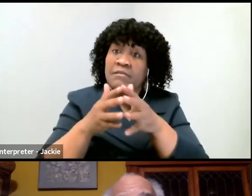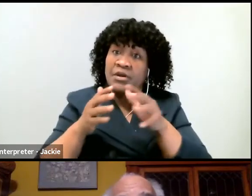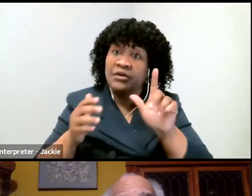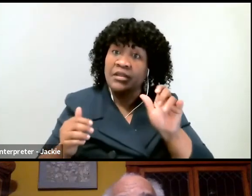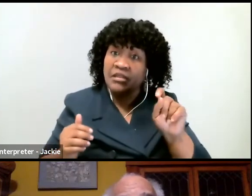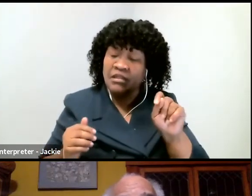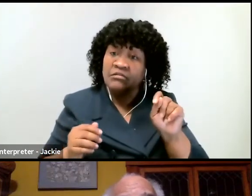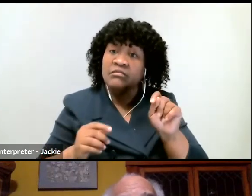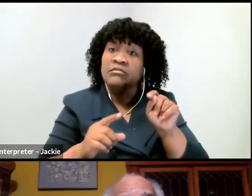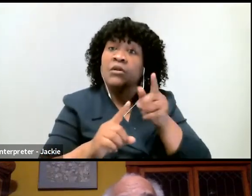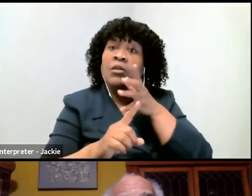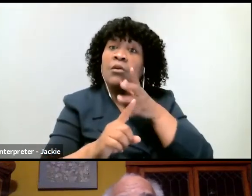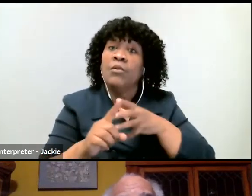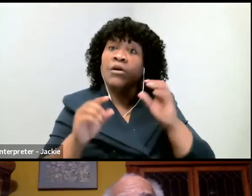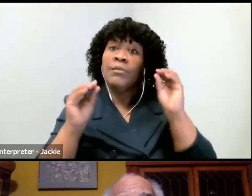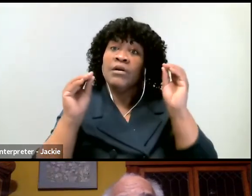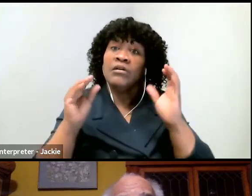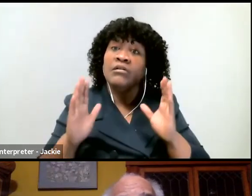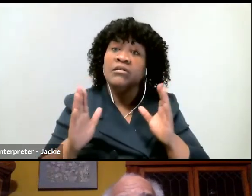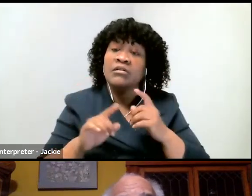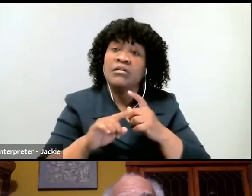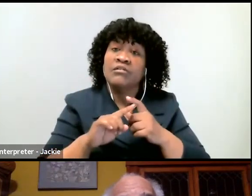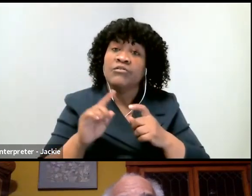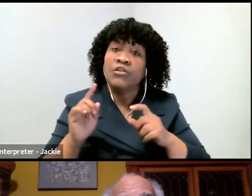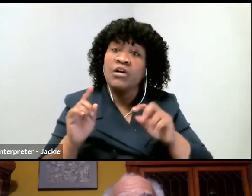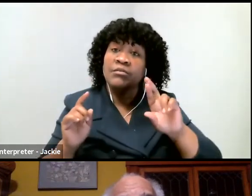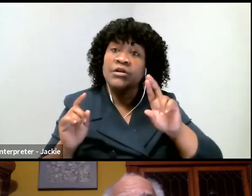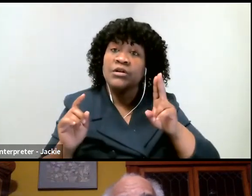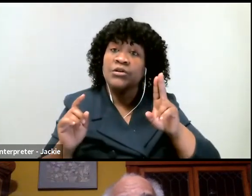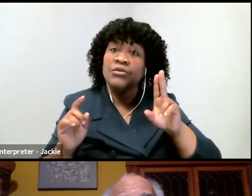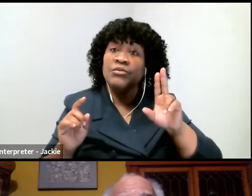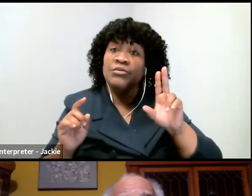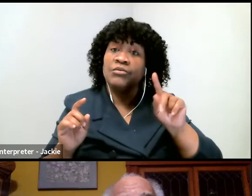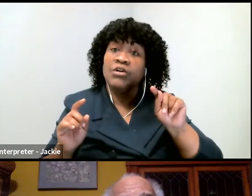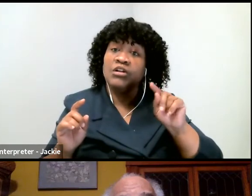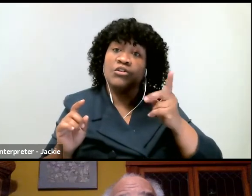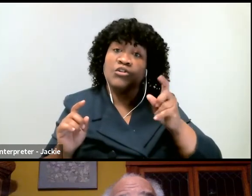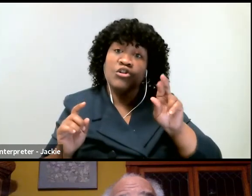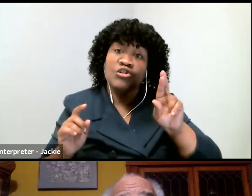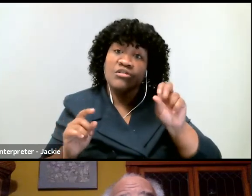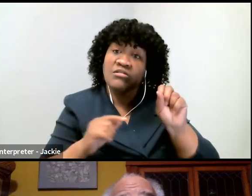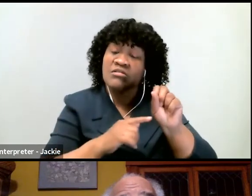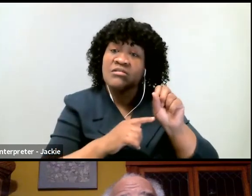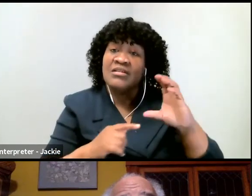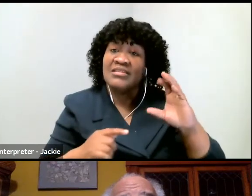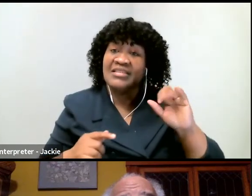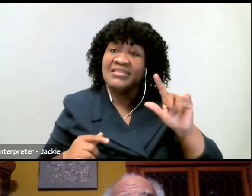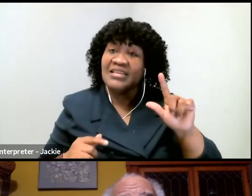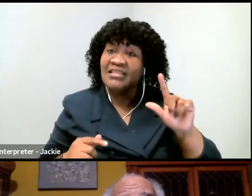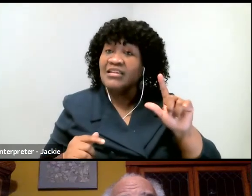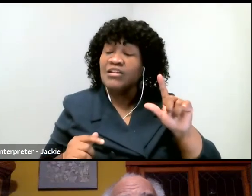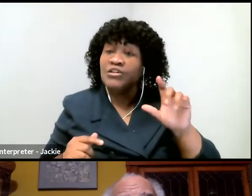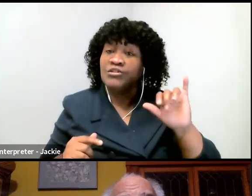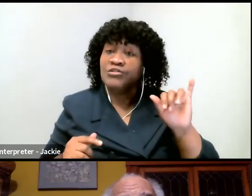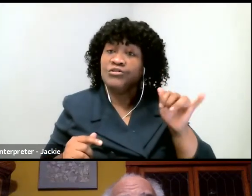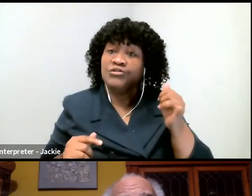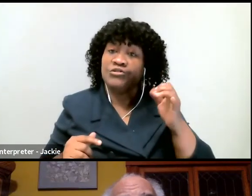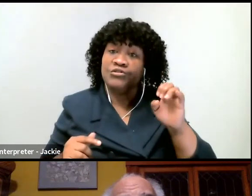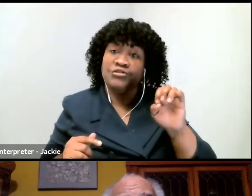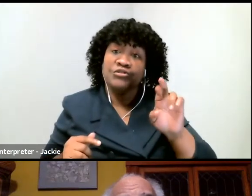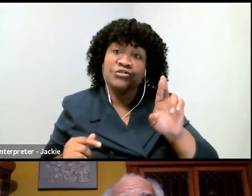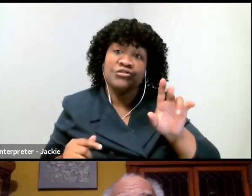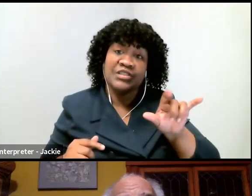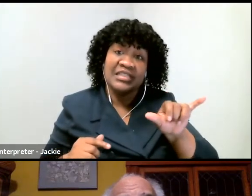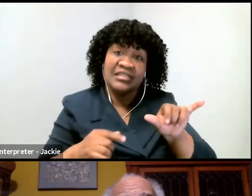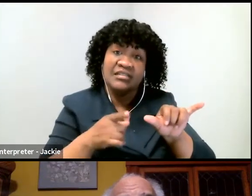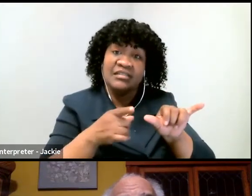woman who came down from Rutgers, Cecilia Drury, to teach the class. And that